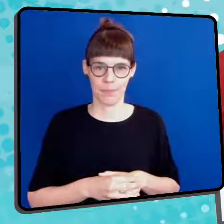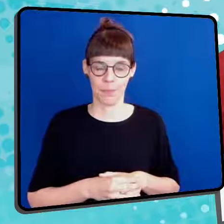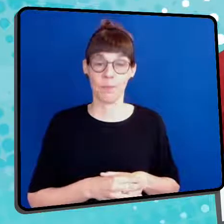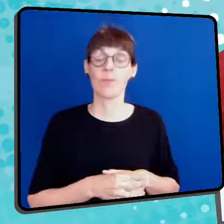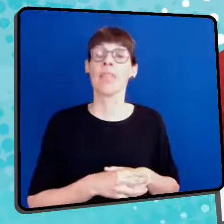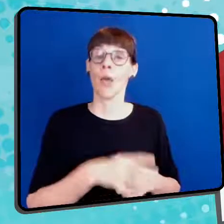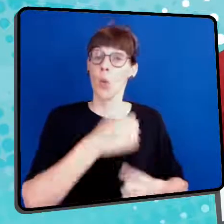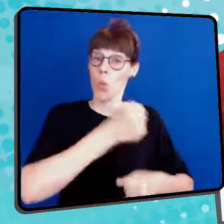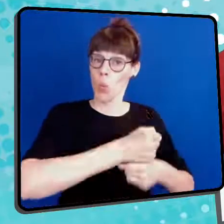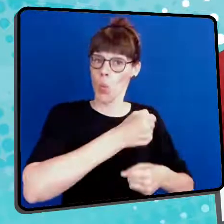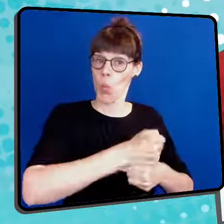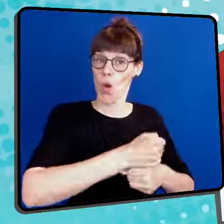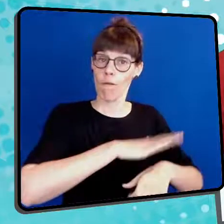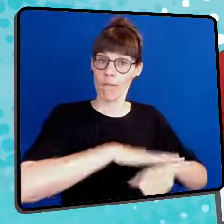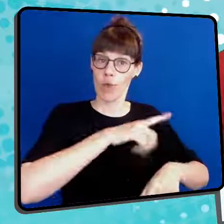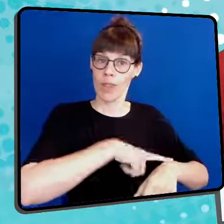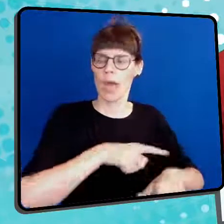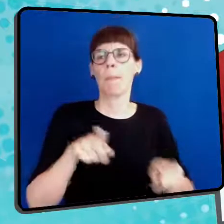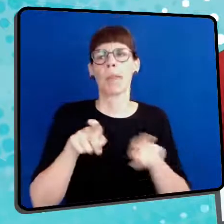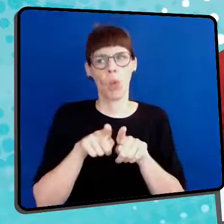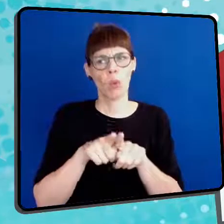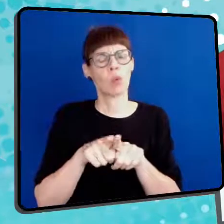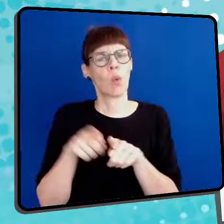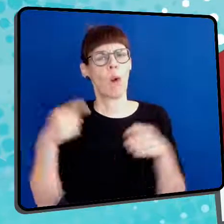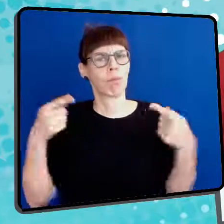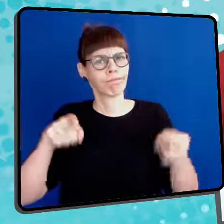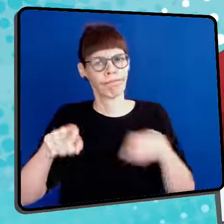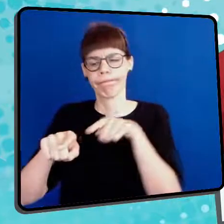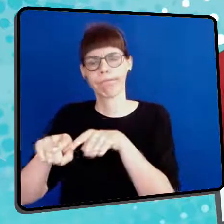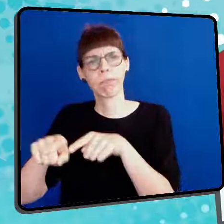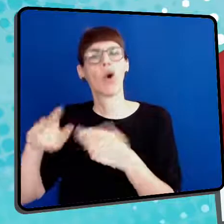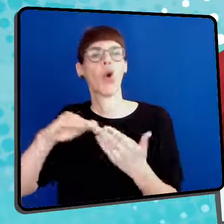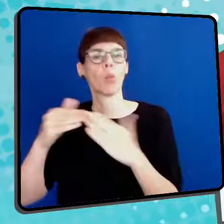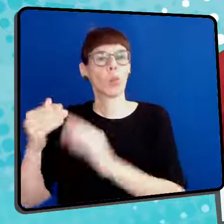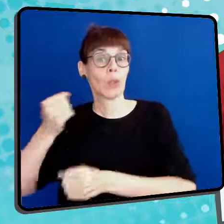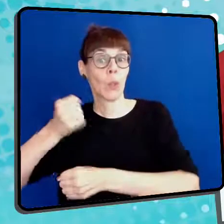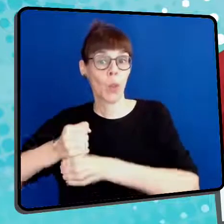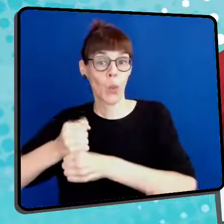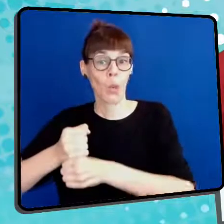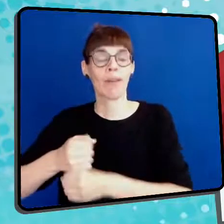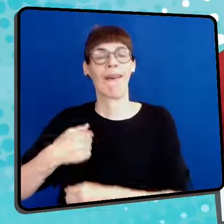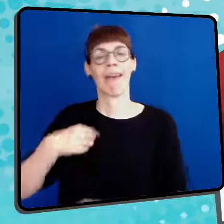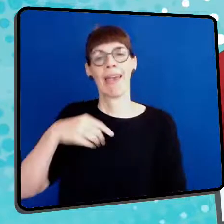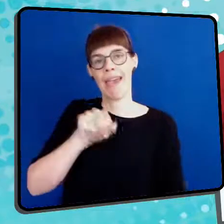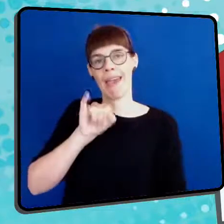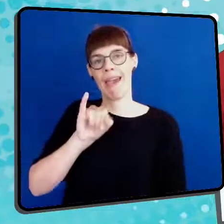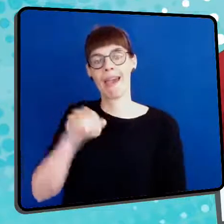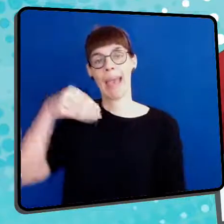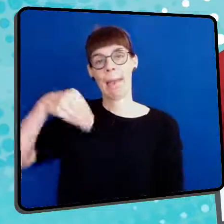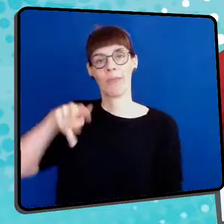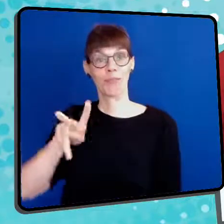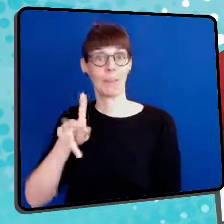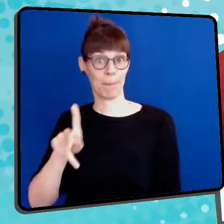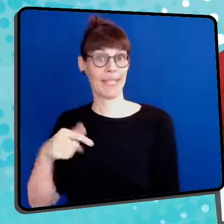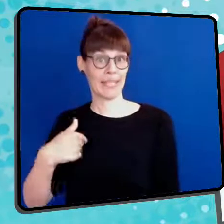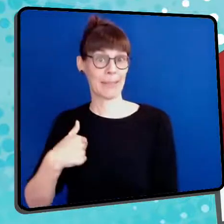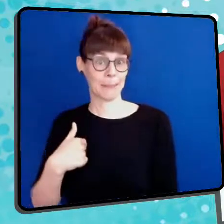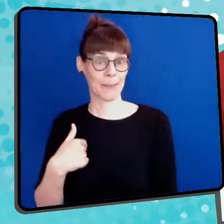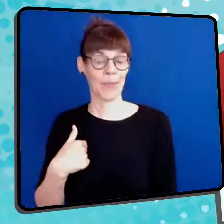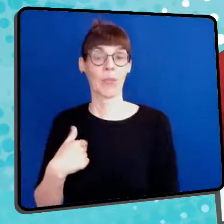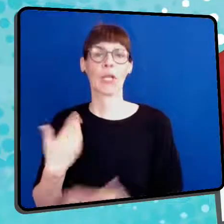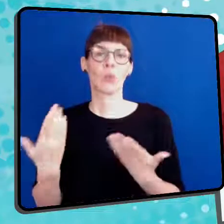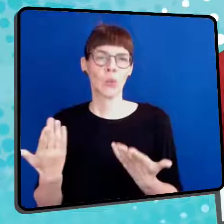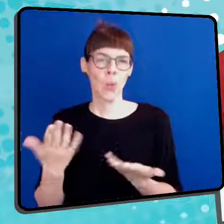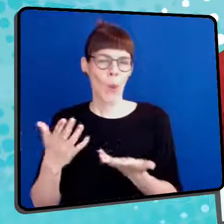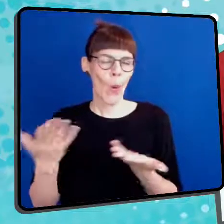I do a lot of community work as well. I am an AI MVP, and that also involves a